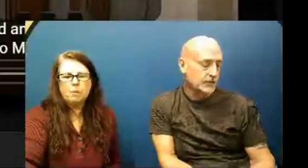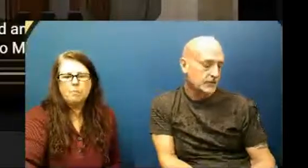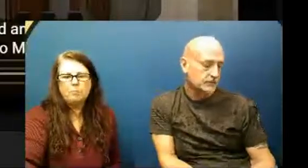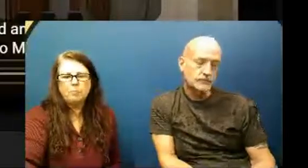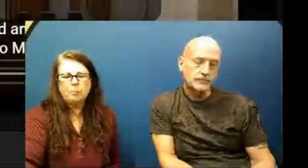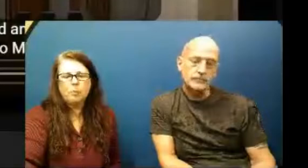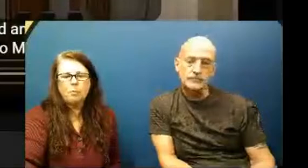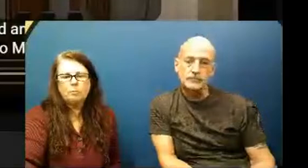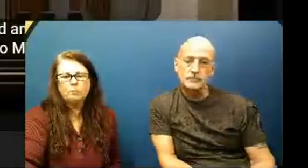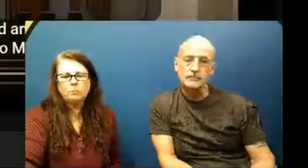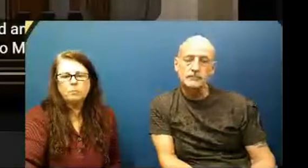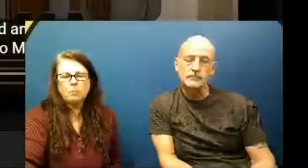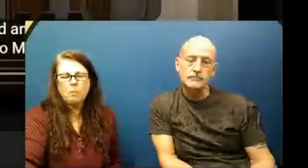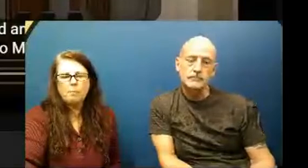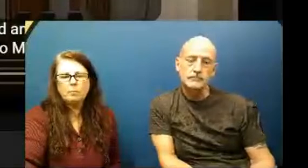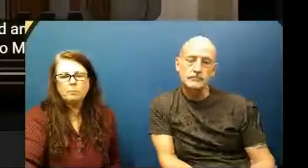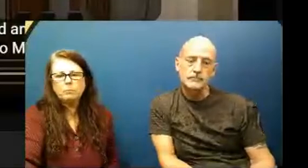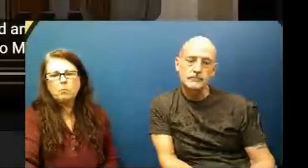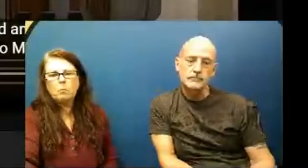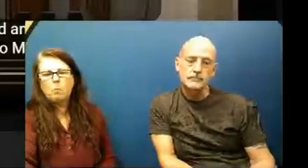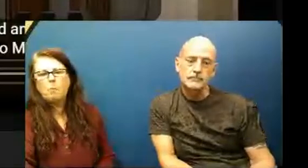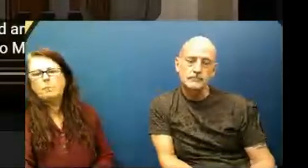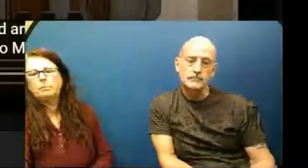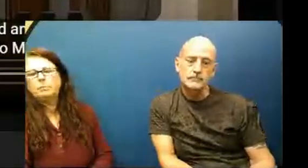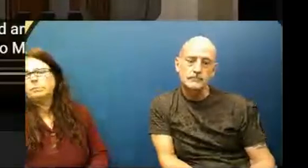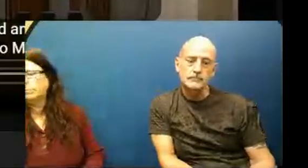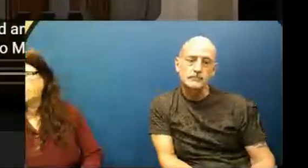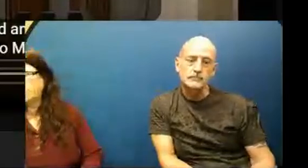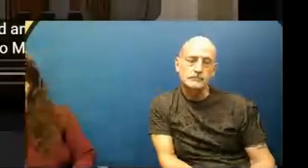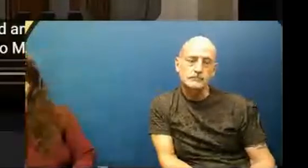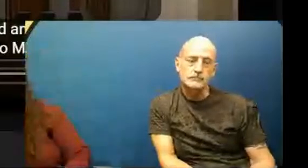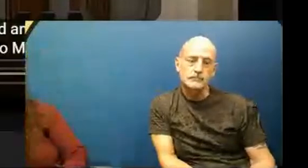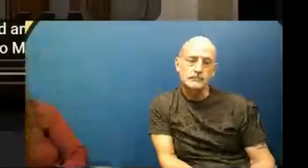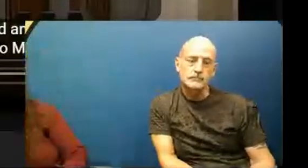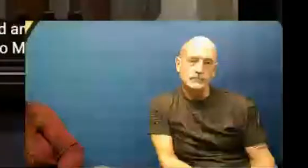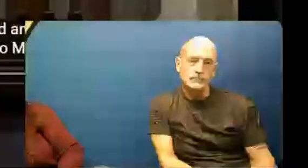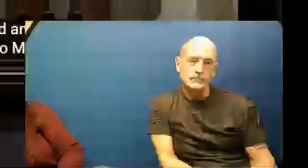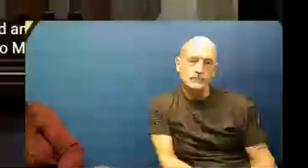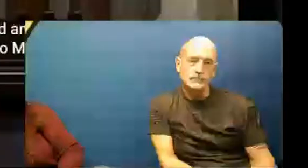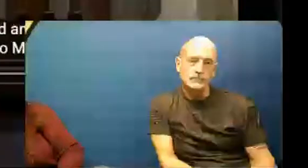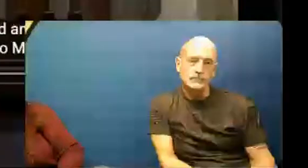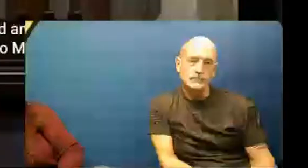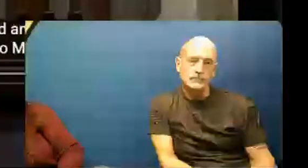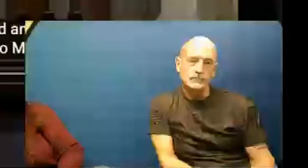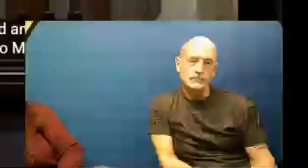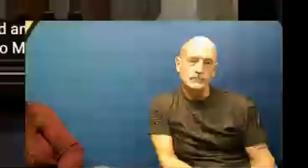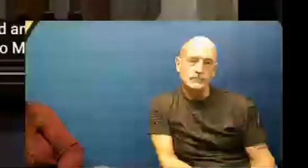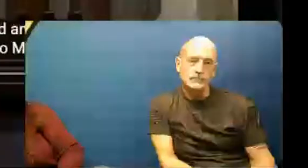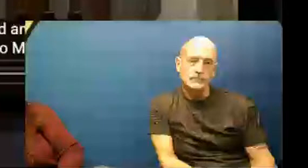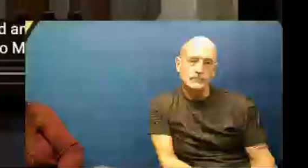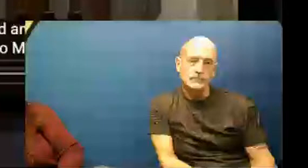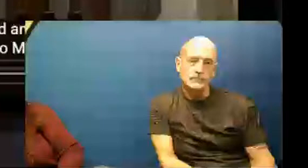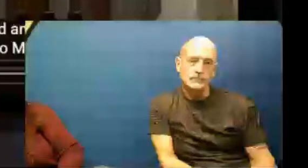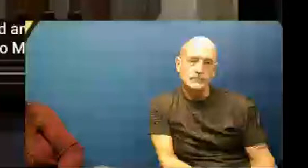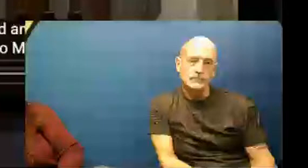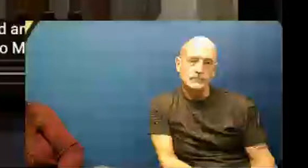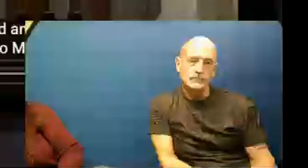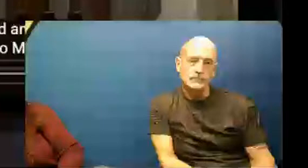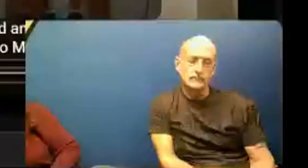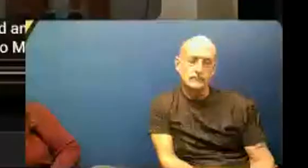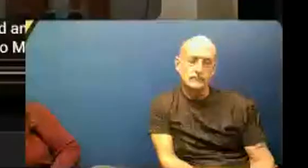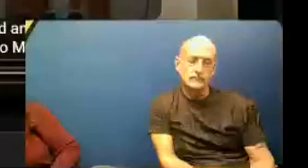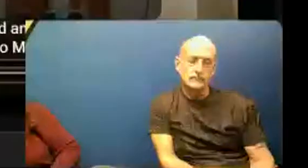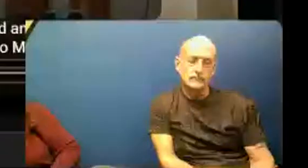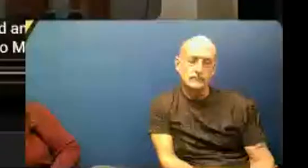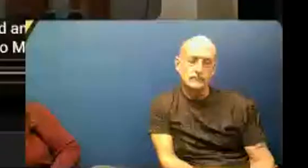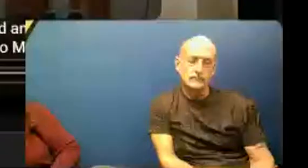are. Saying we're going to be in a position where we can control weapons, whether it's based on expression, whether it's based on anything.